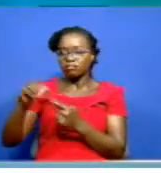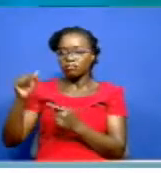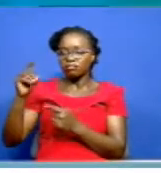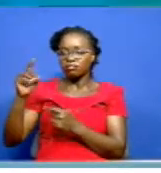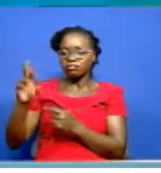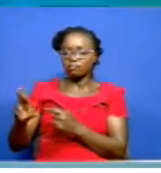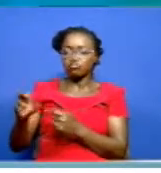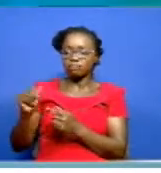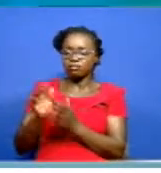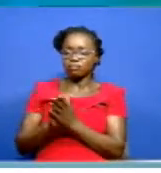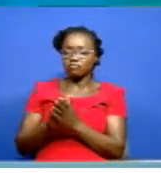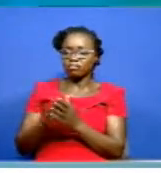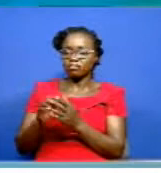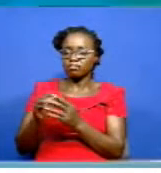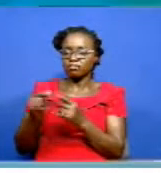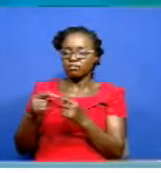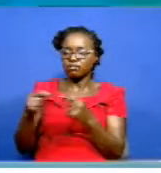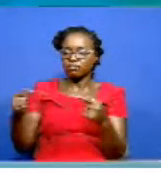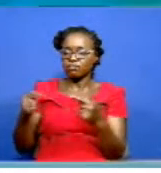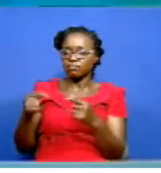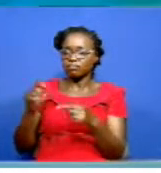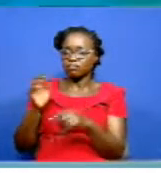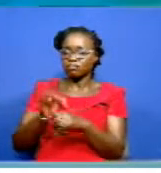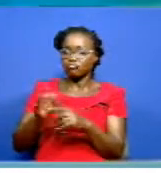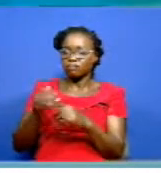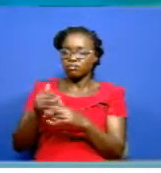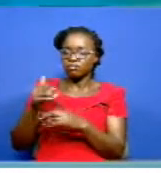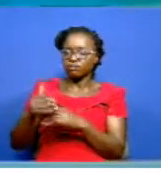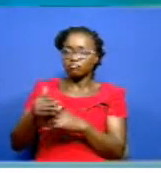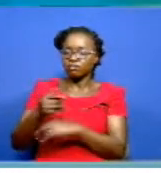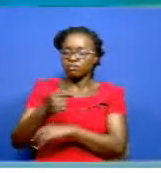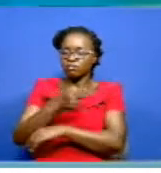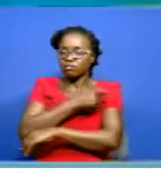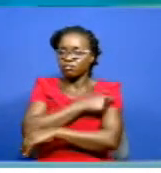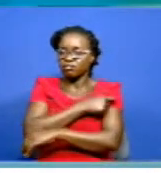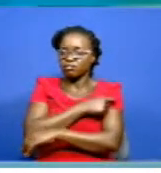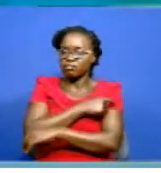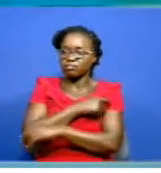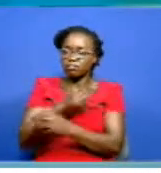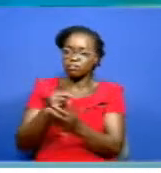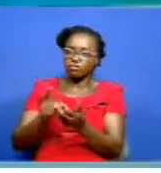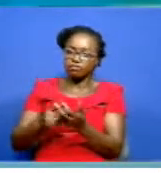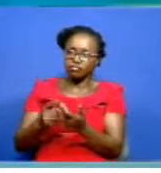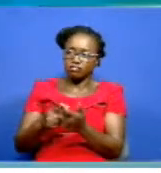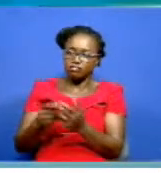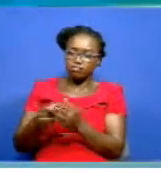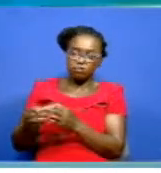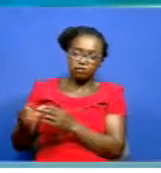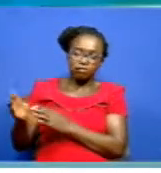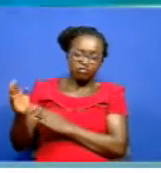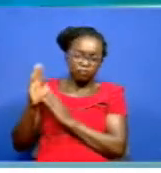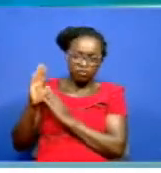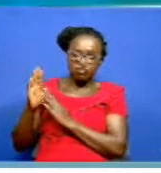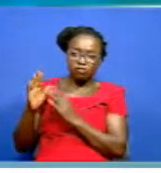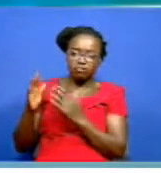any adverse events following immunization, we need to know the batch number, and also for security in terms